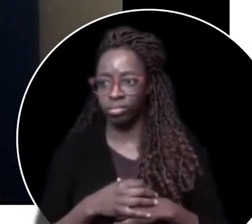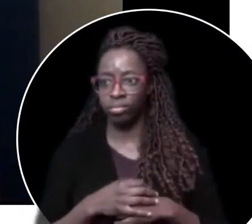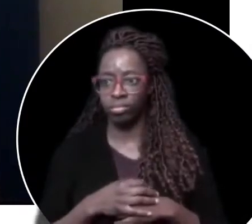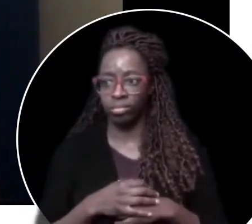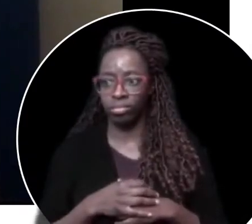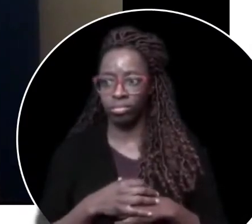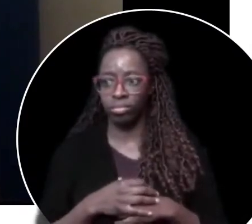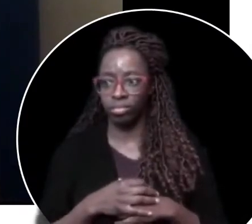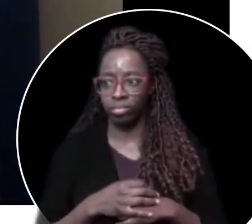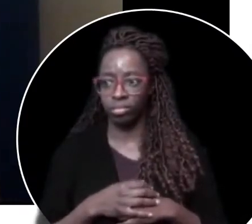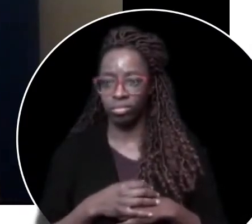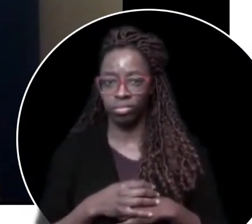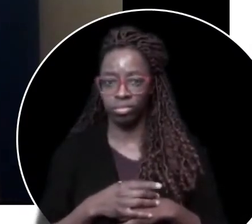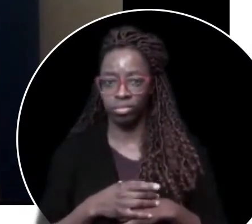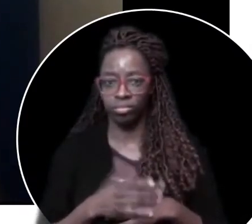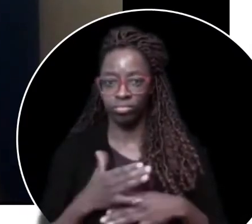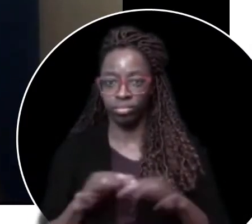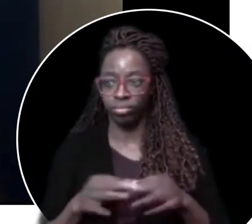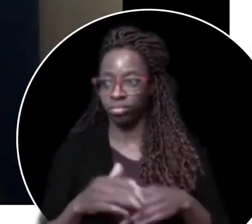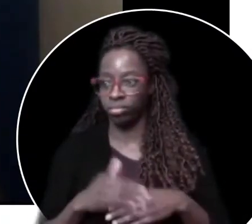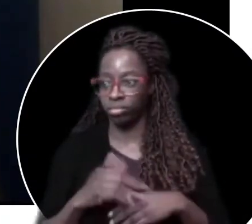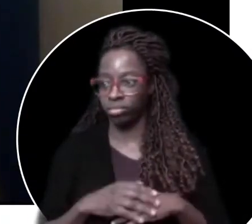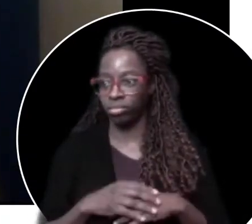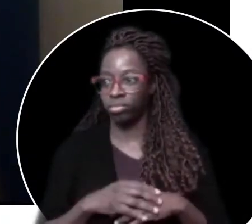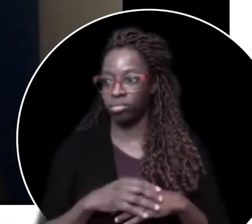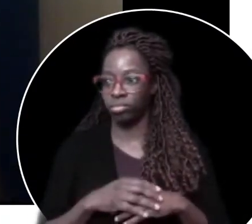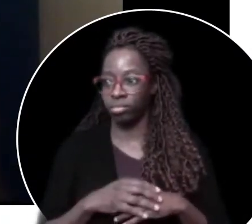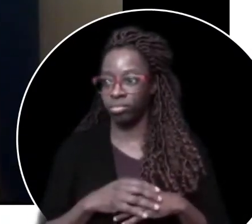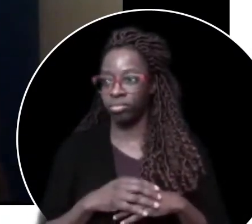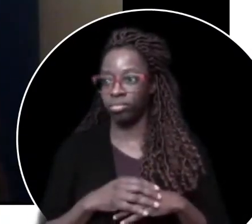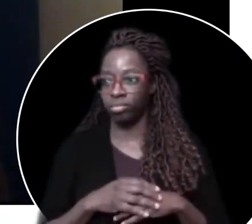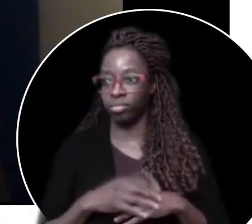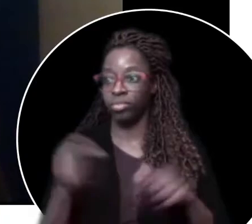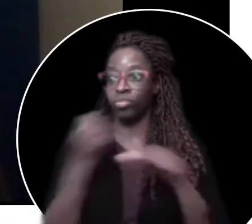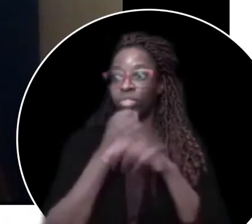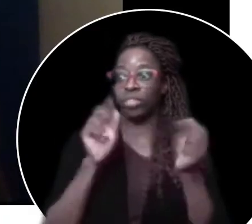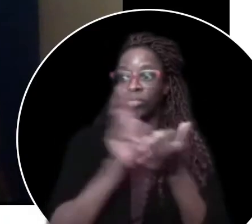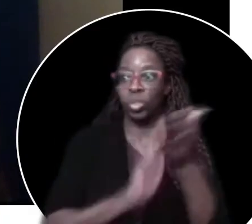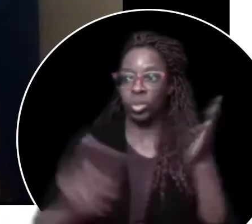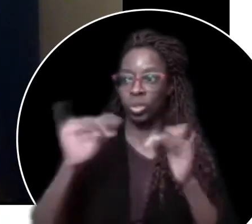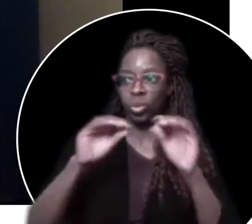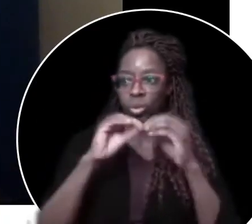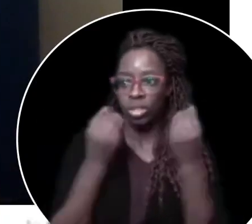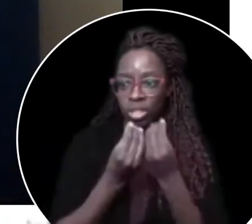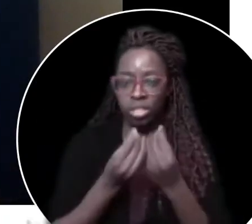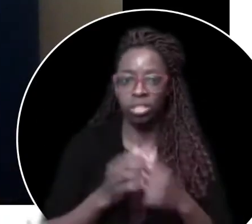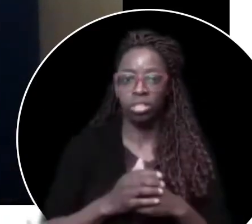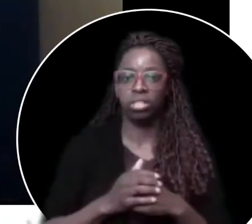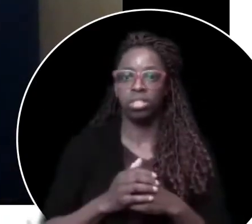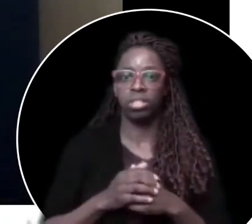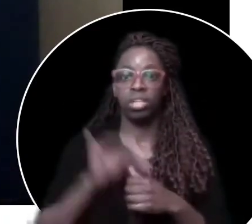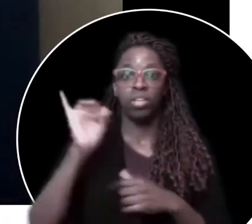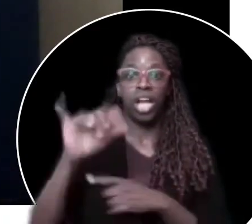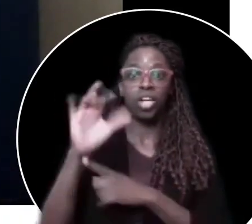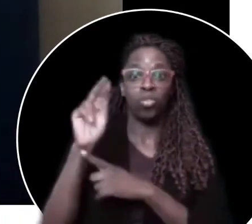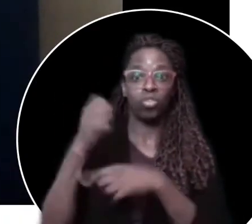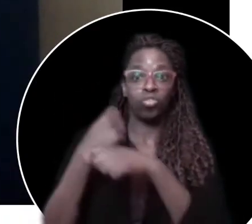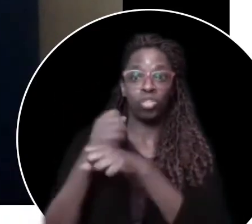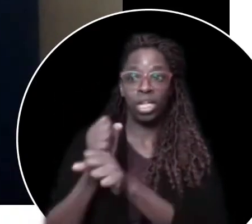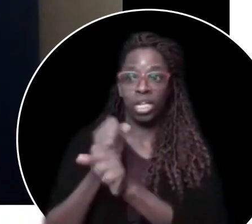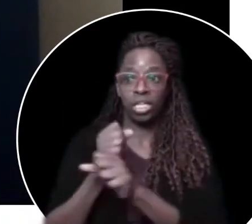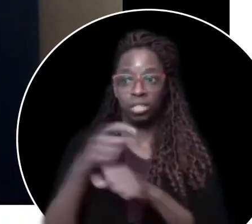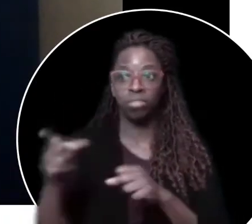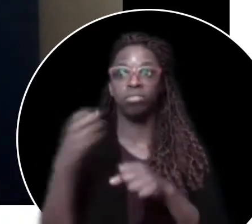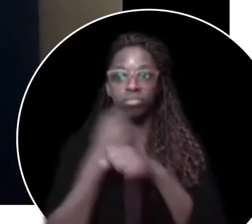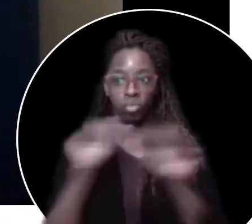in the creation of Mind the Gap, Archives of Justice, a project that historicizes the contribution of women of color migrants in the United States and